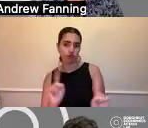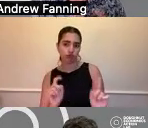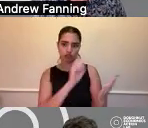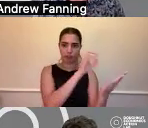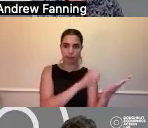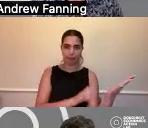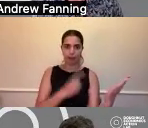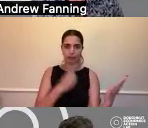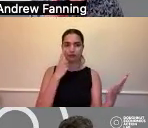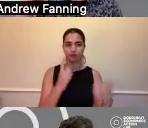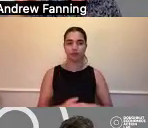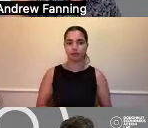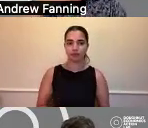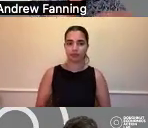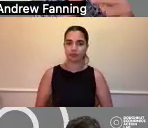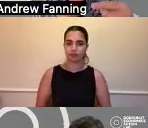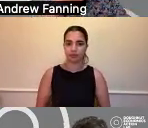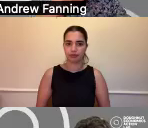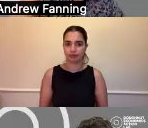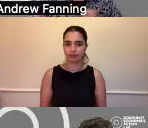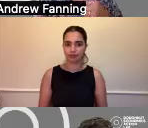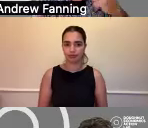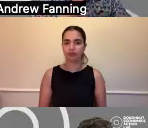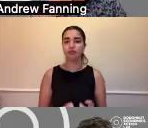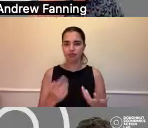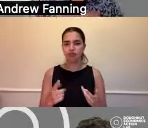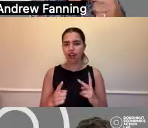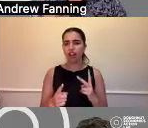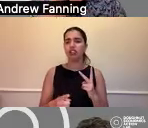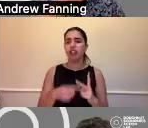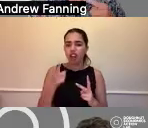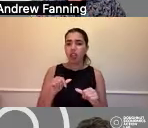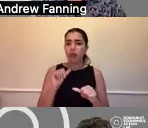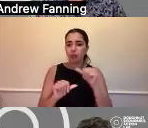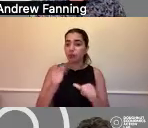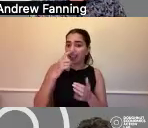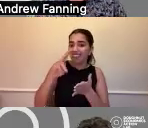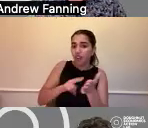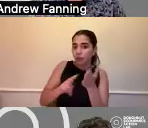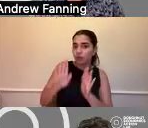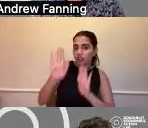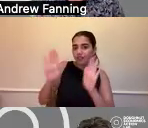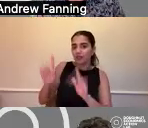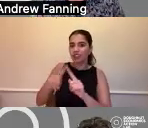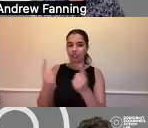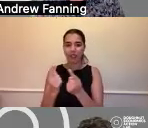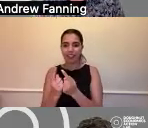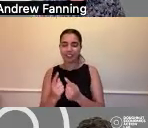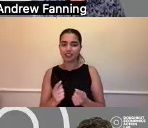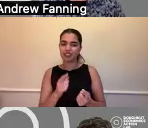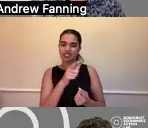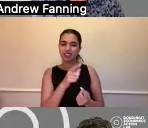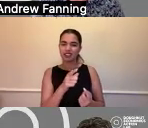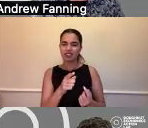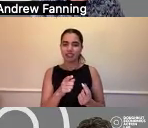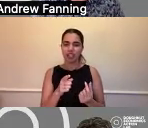we'll spend a couple minutes for that. And then there's another process where you can kind of vote for things that you see as